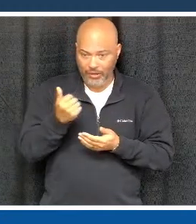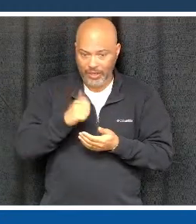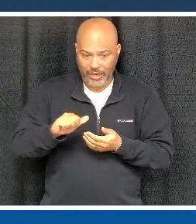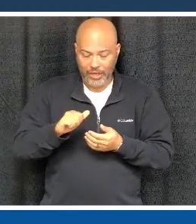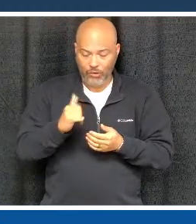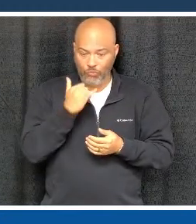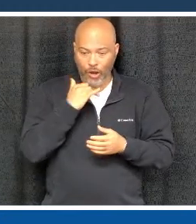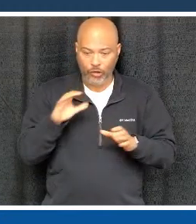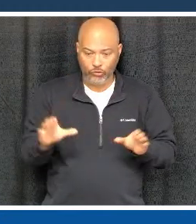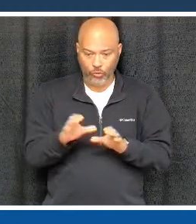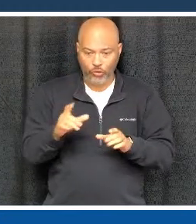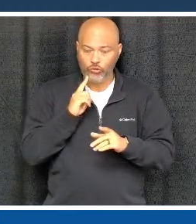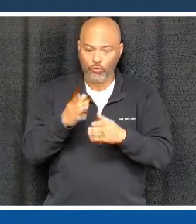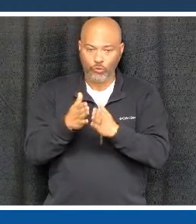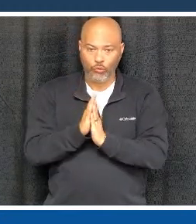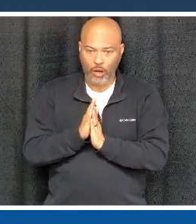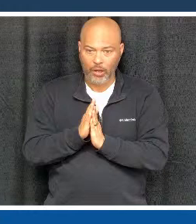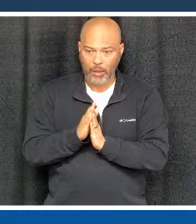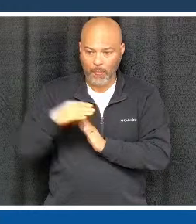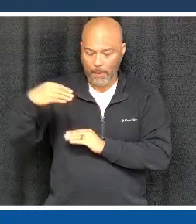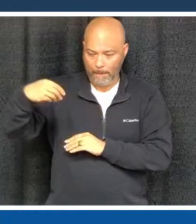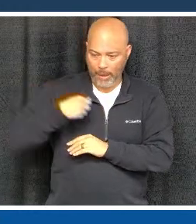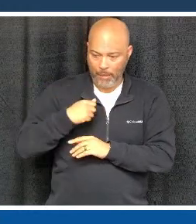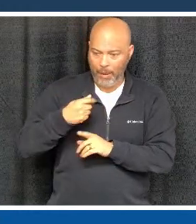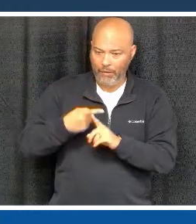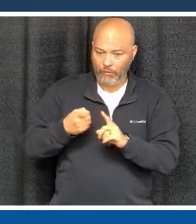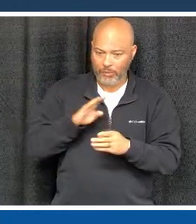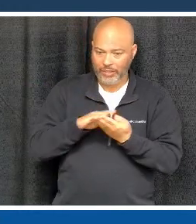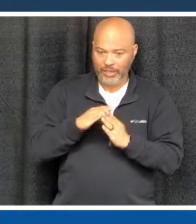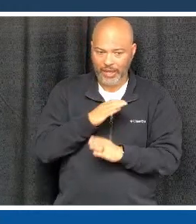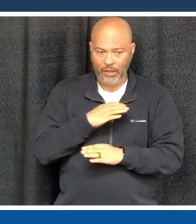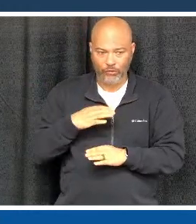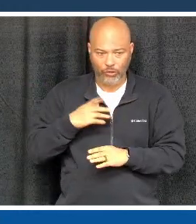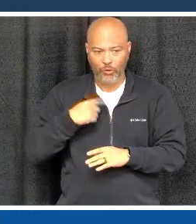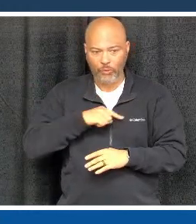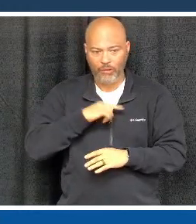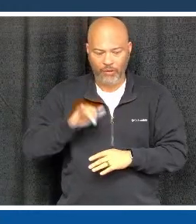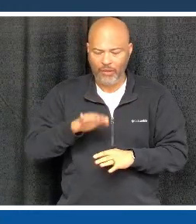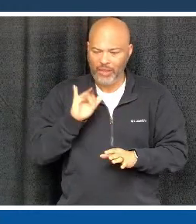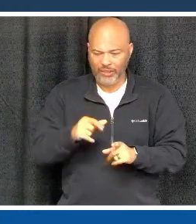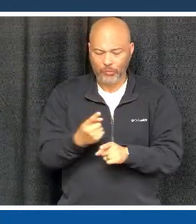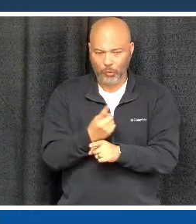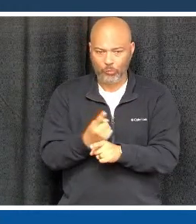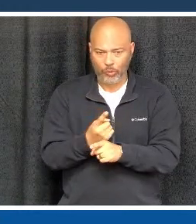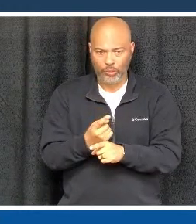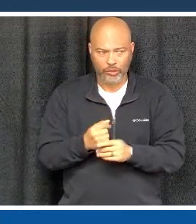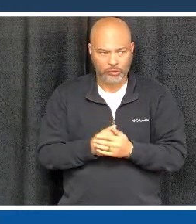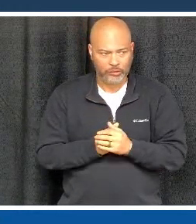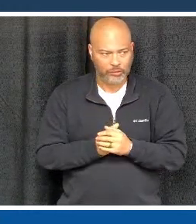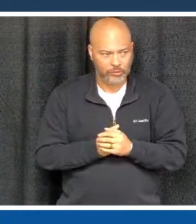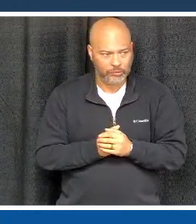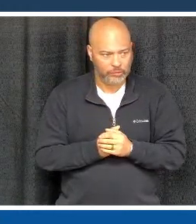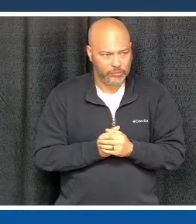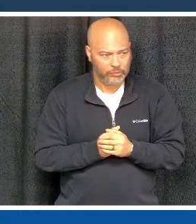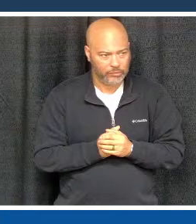ethical wrongdoing to request reimbursement from the city council, and we found that that is appropriate.